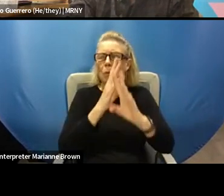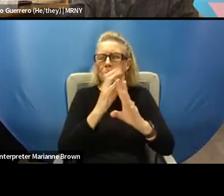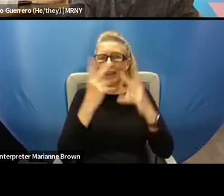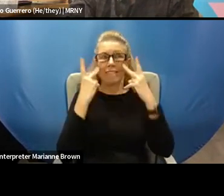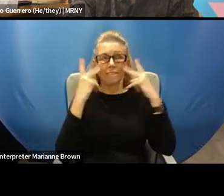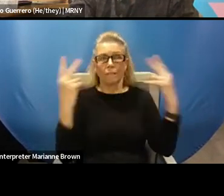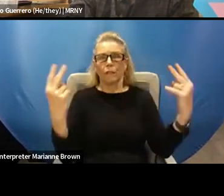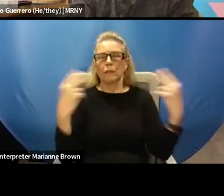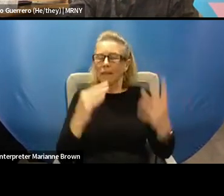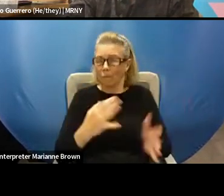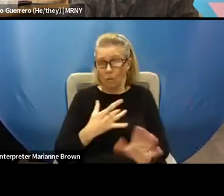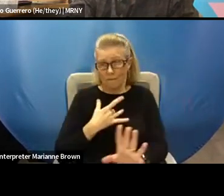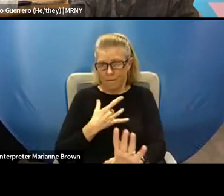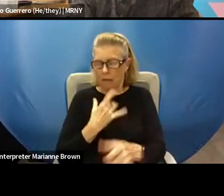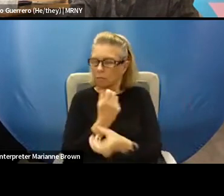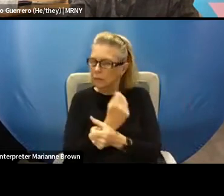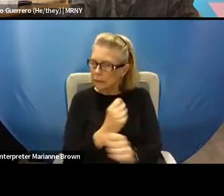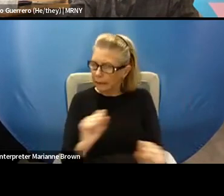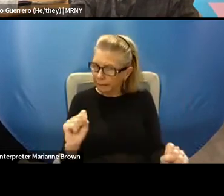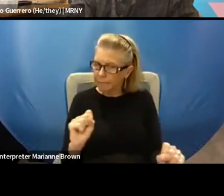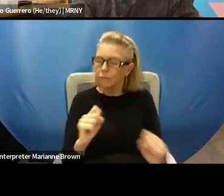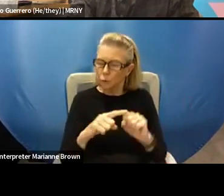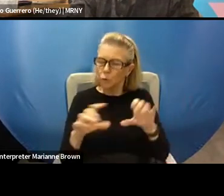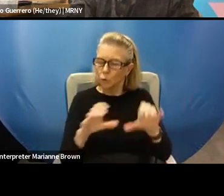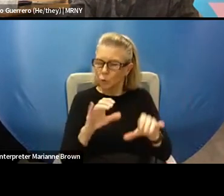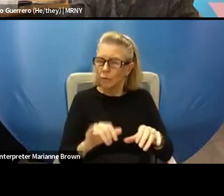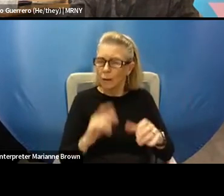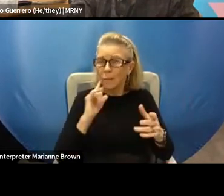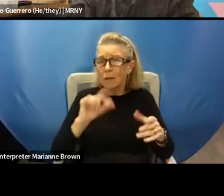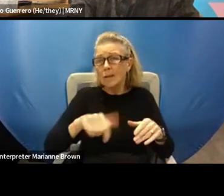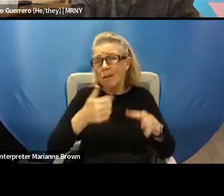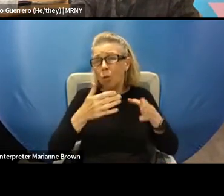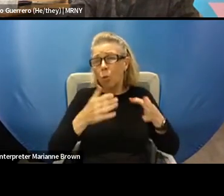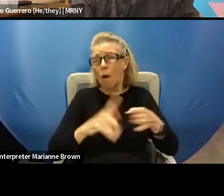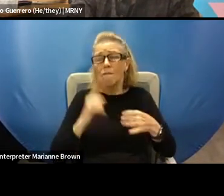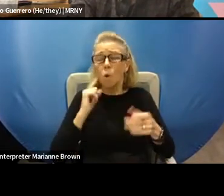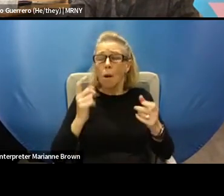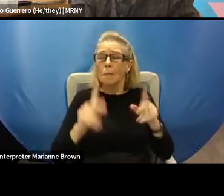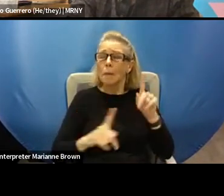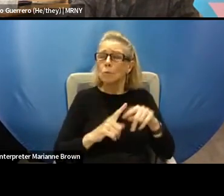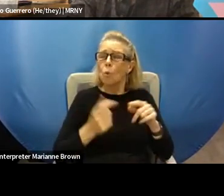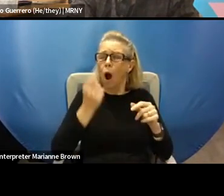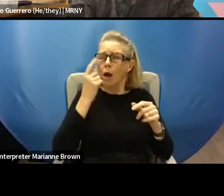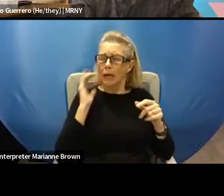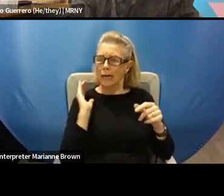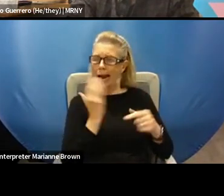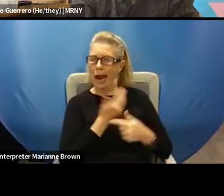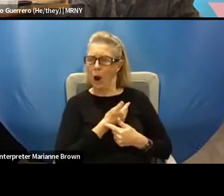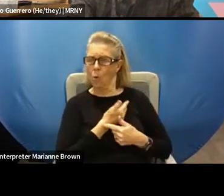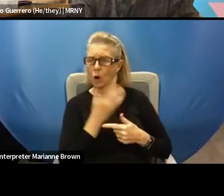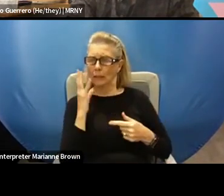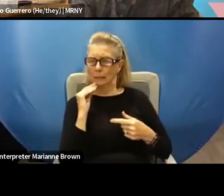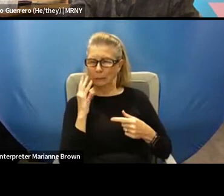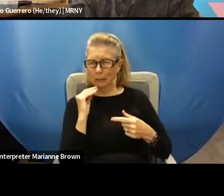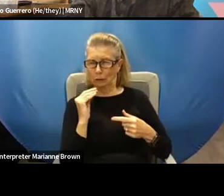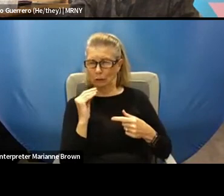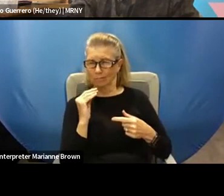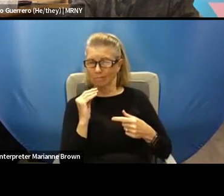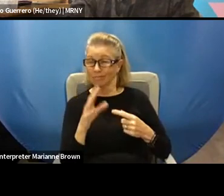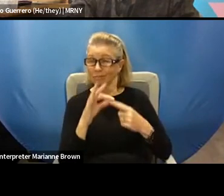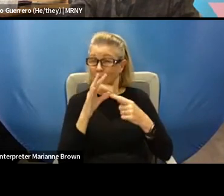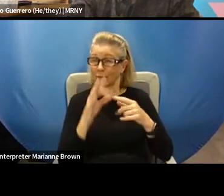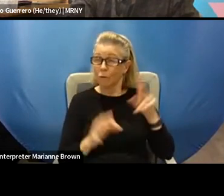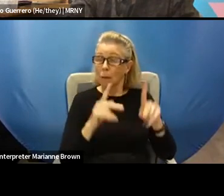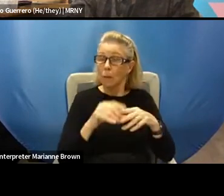safe for you, because also that's another way for people to understand our experience, is especially if people within your community